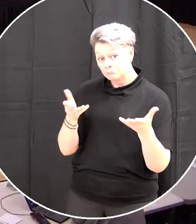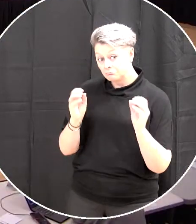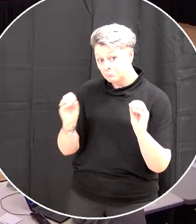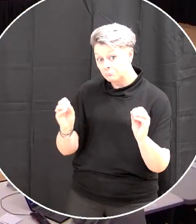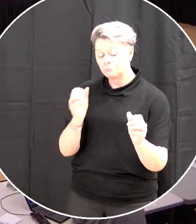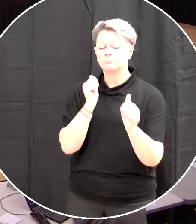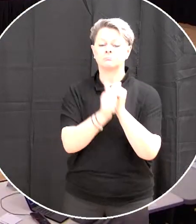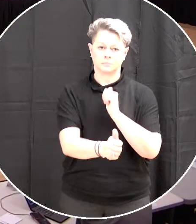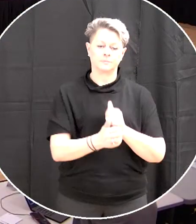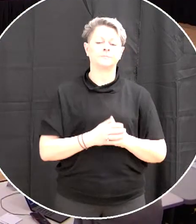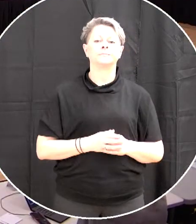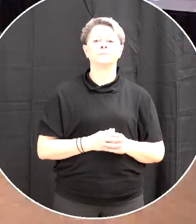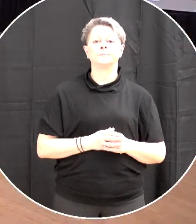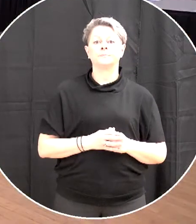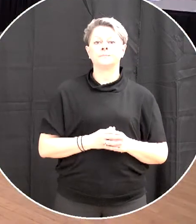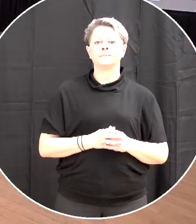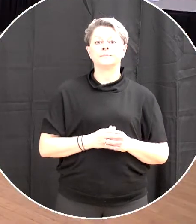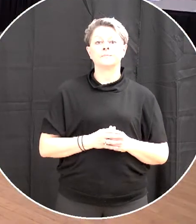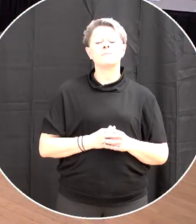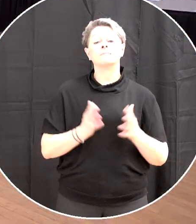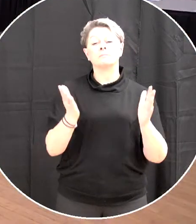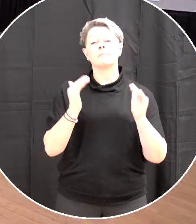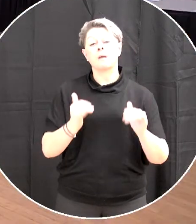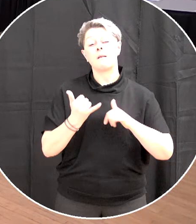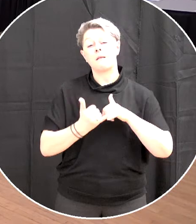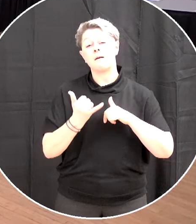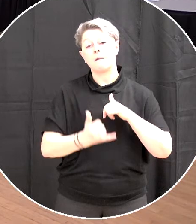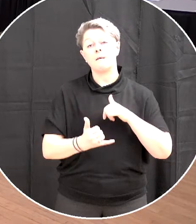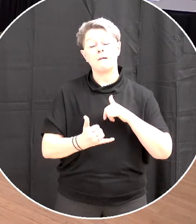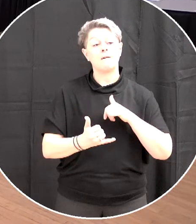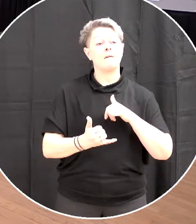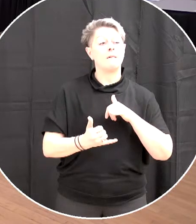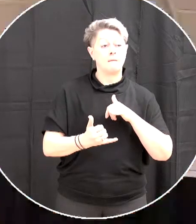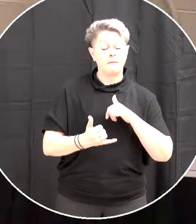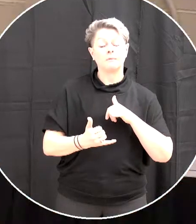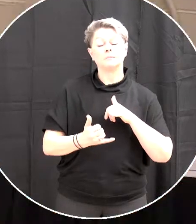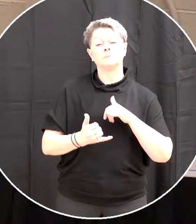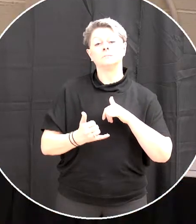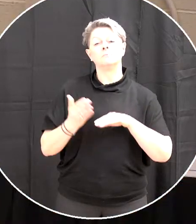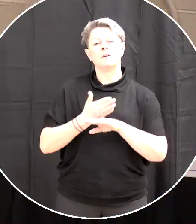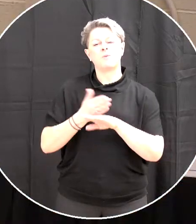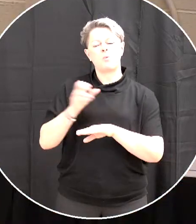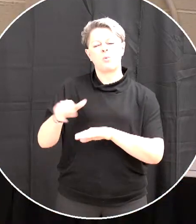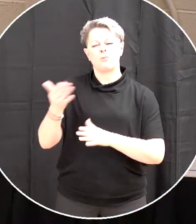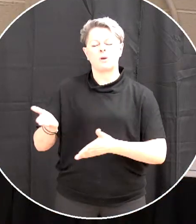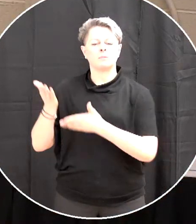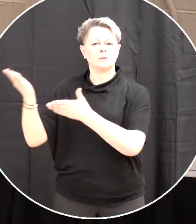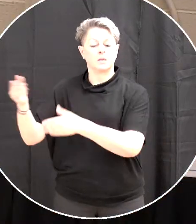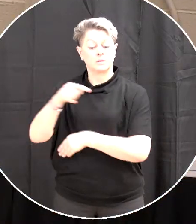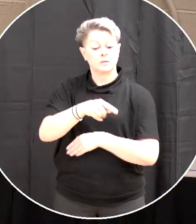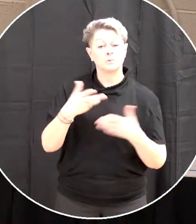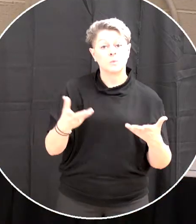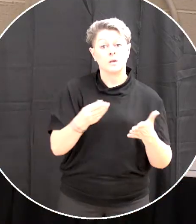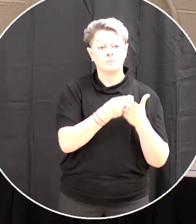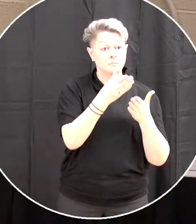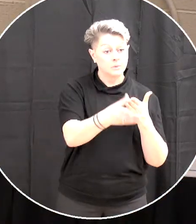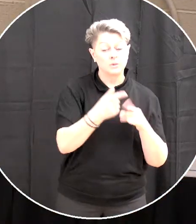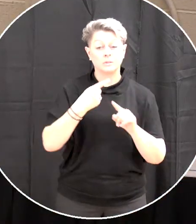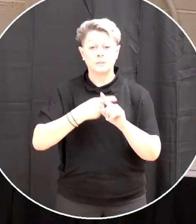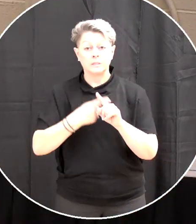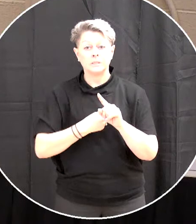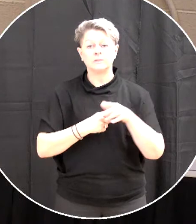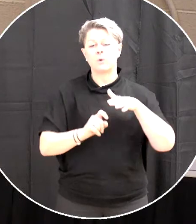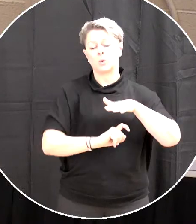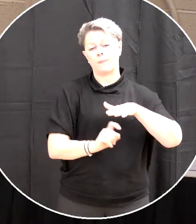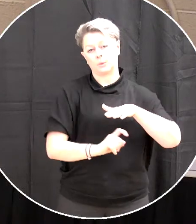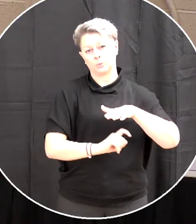Motion carries. And the last one before the blanket recommendation is the purchase and lease of